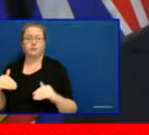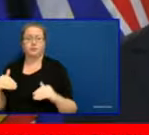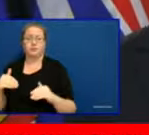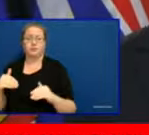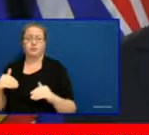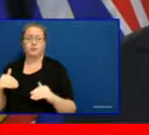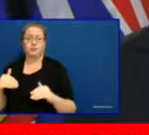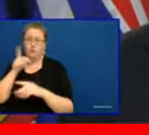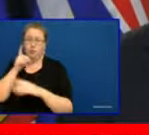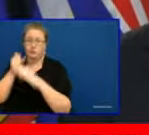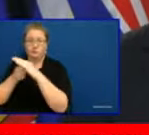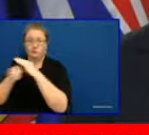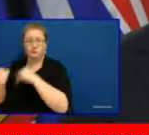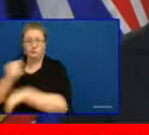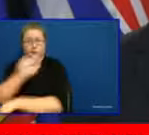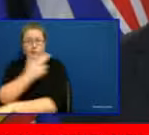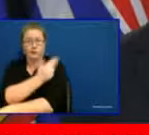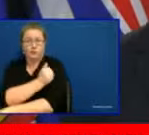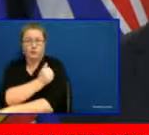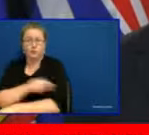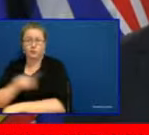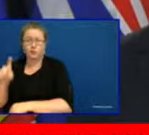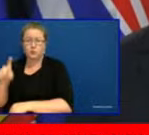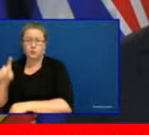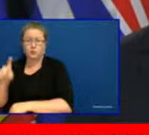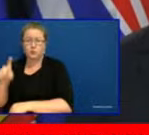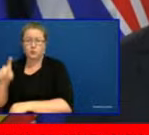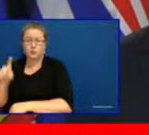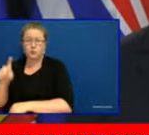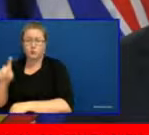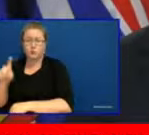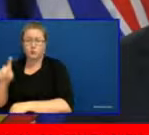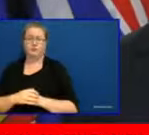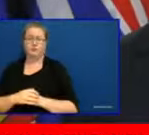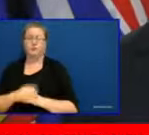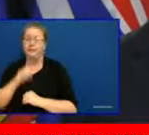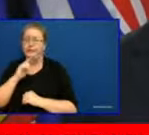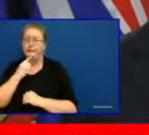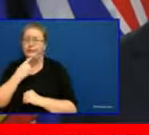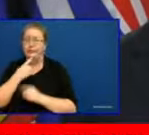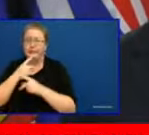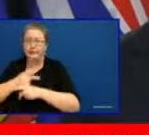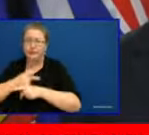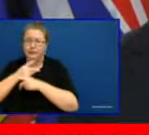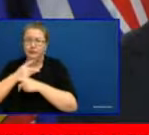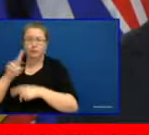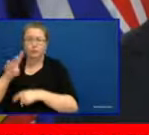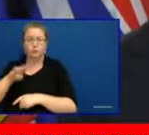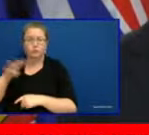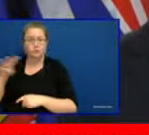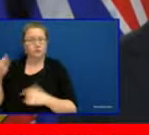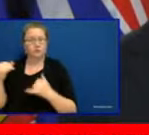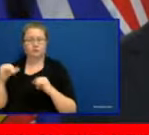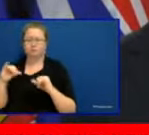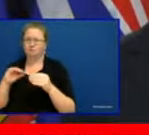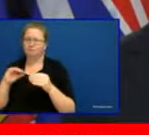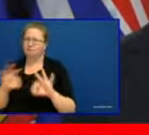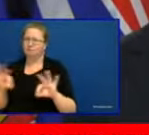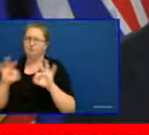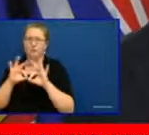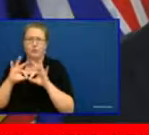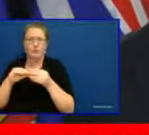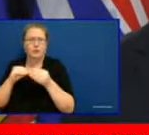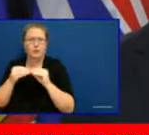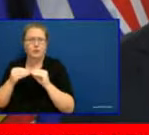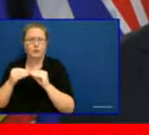who are hospitalized, and that's up 13 from Tuesday, the 44 in critical care. That's down 2 from Tuesday, but it's still a